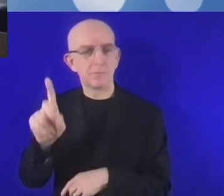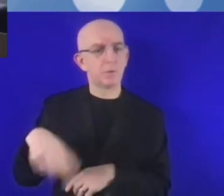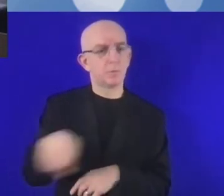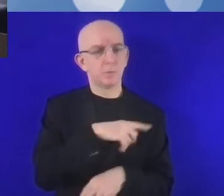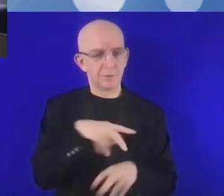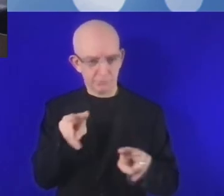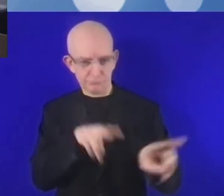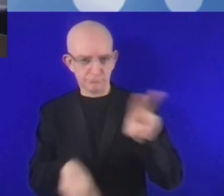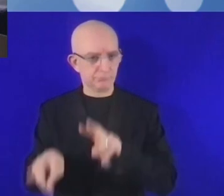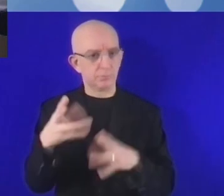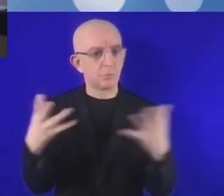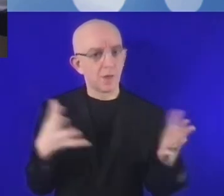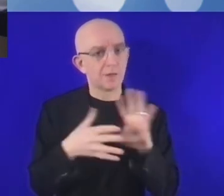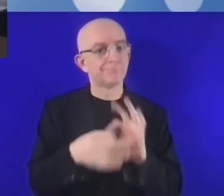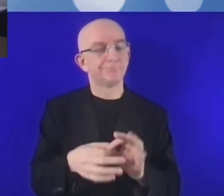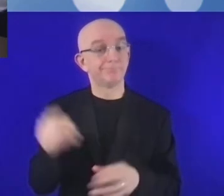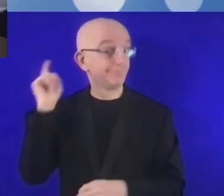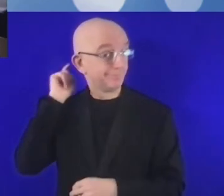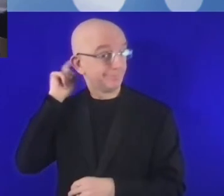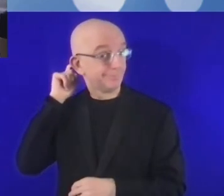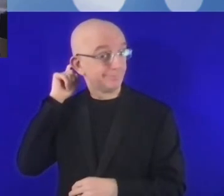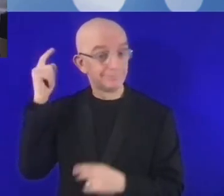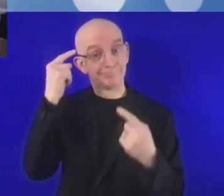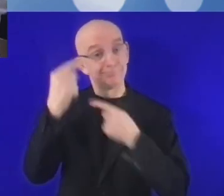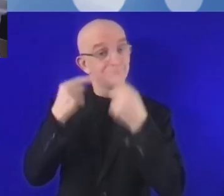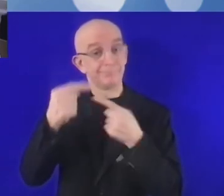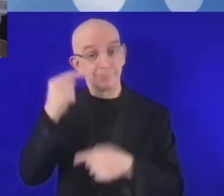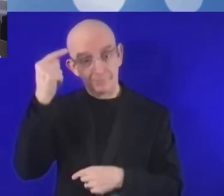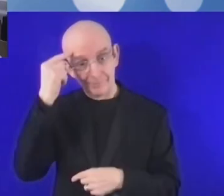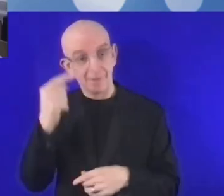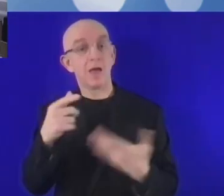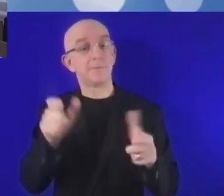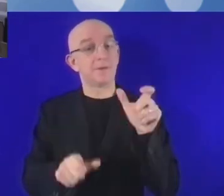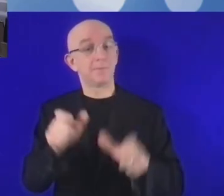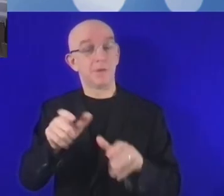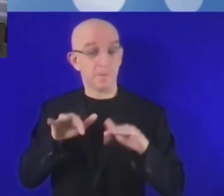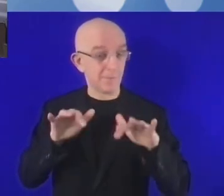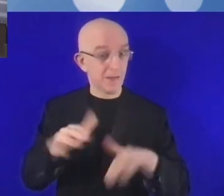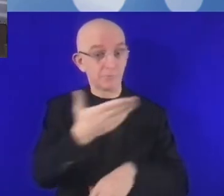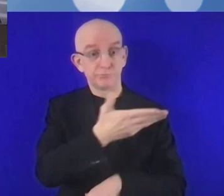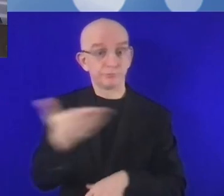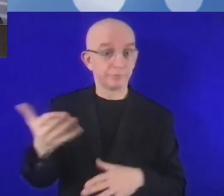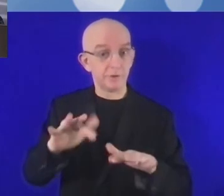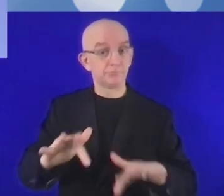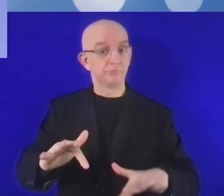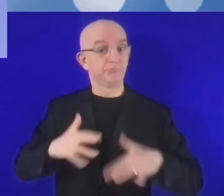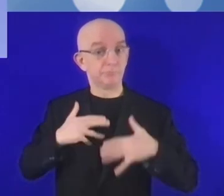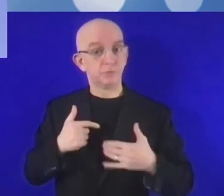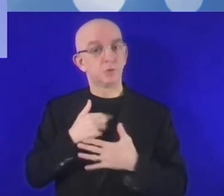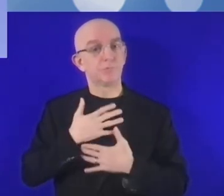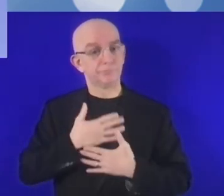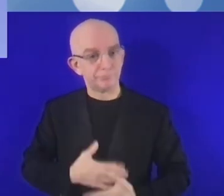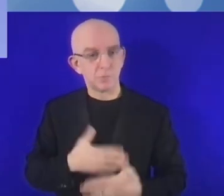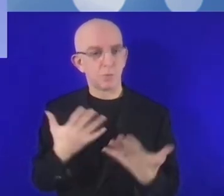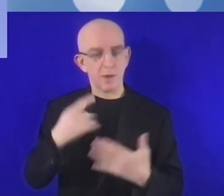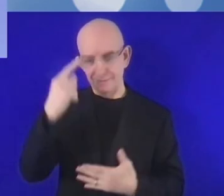need to fix. In my opinion, making sure we have high quality music for